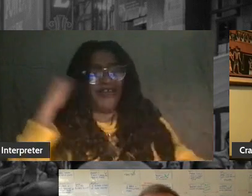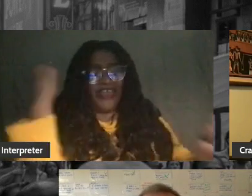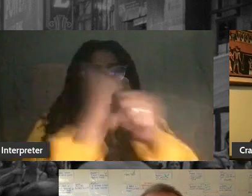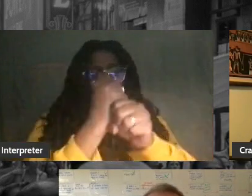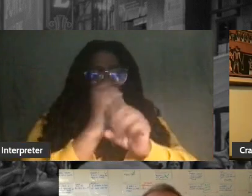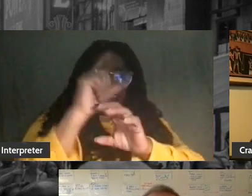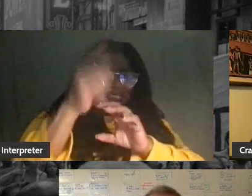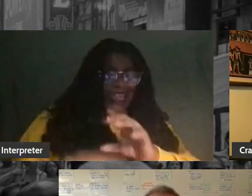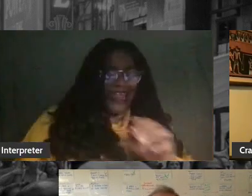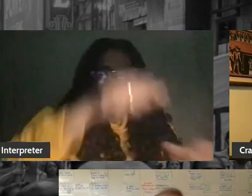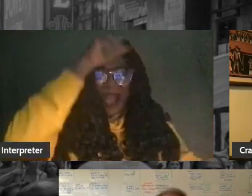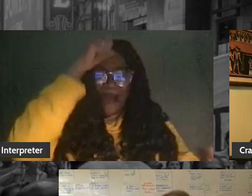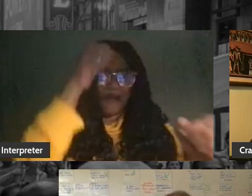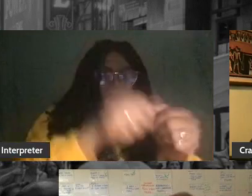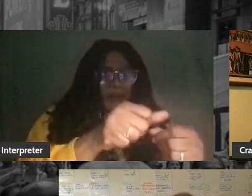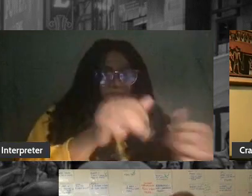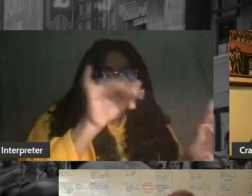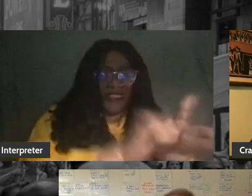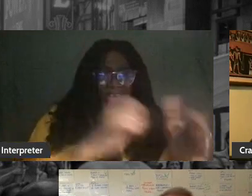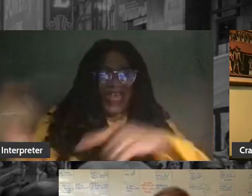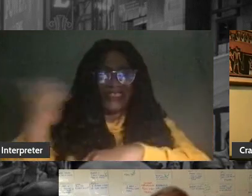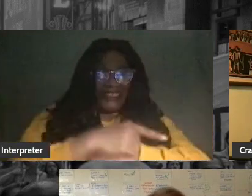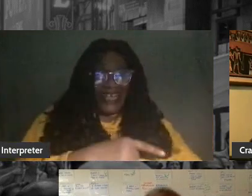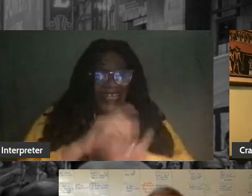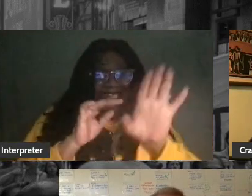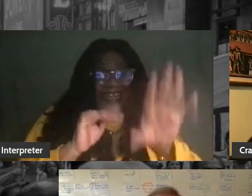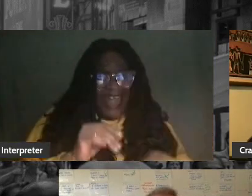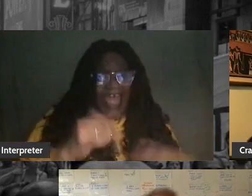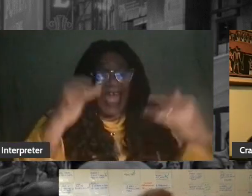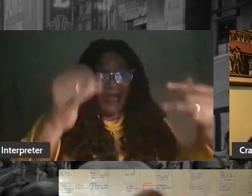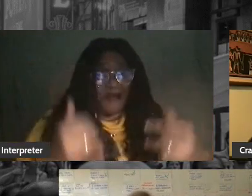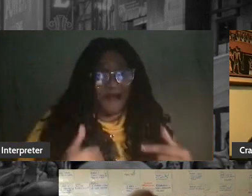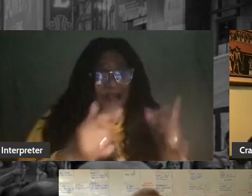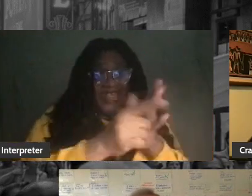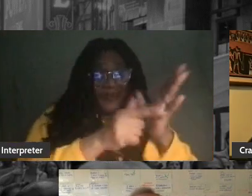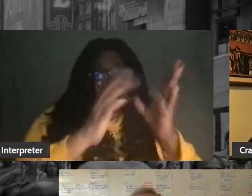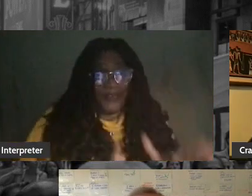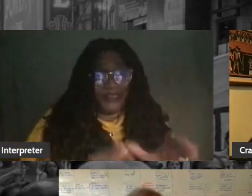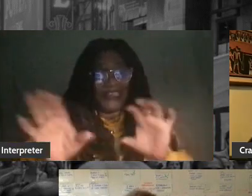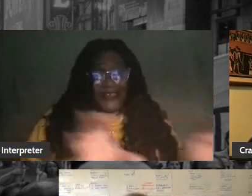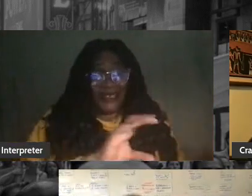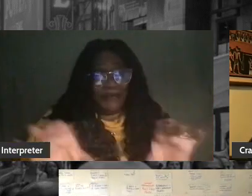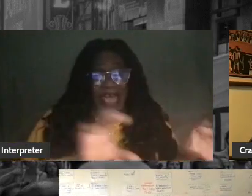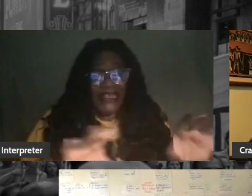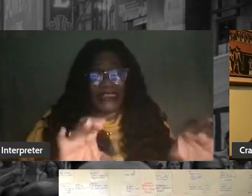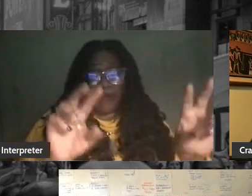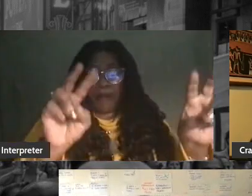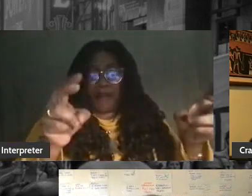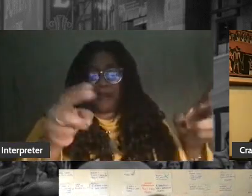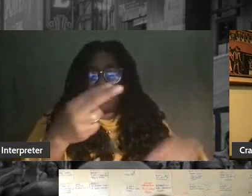that day happened, when I was like, Craig, can you be my attorney? There's some action happening. There's some heat.